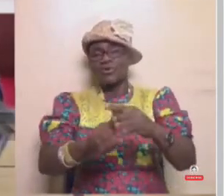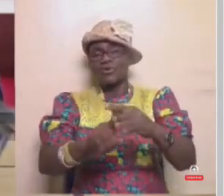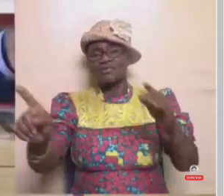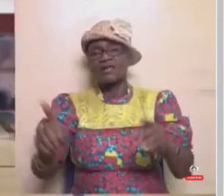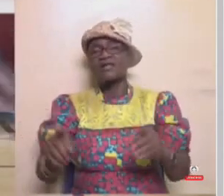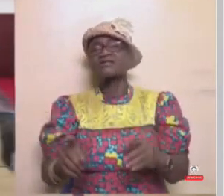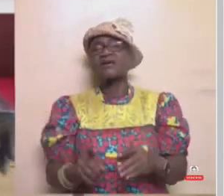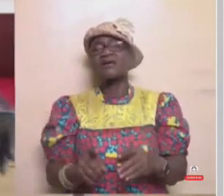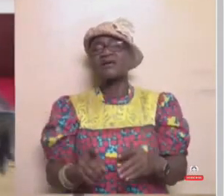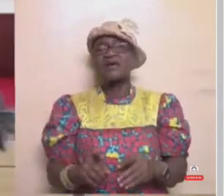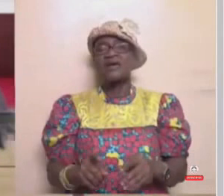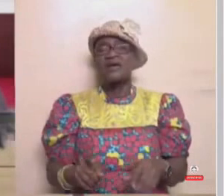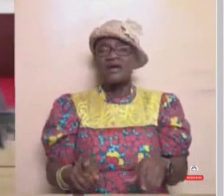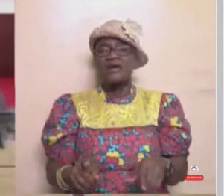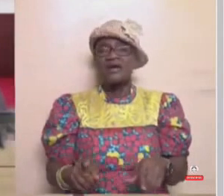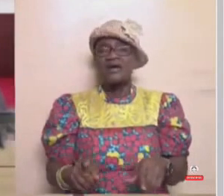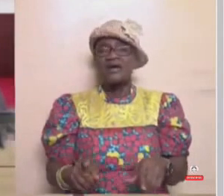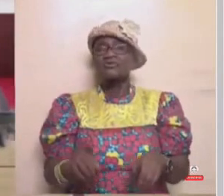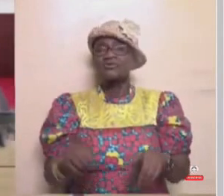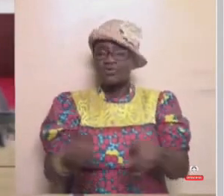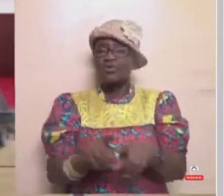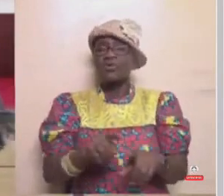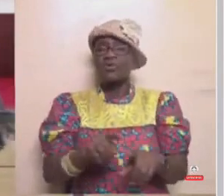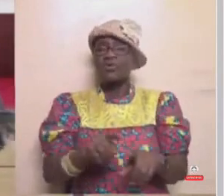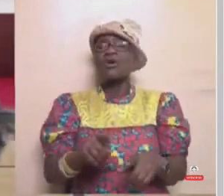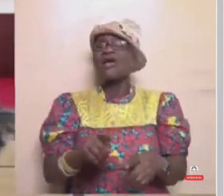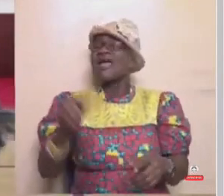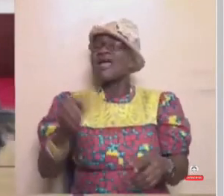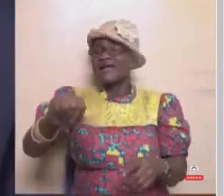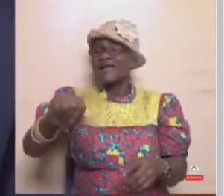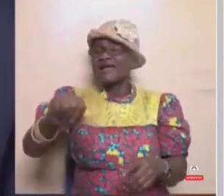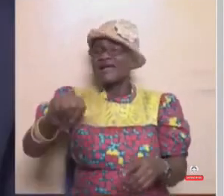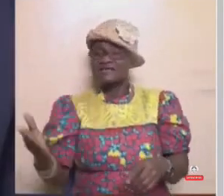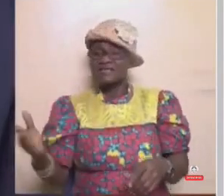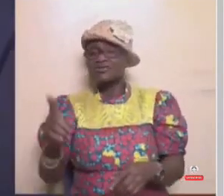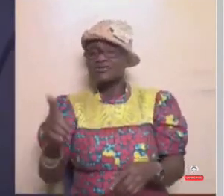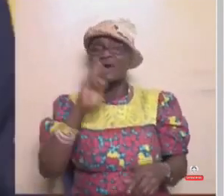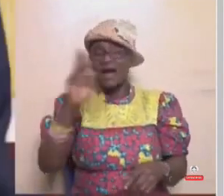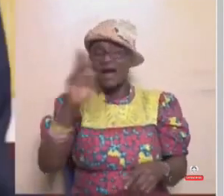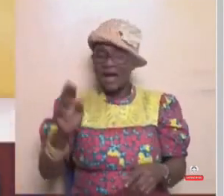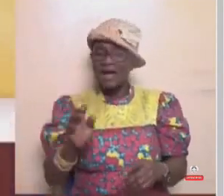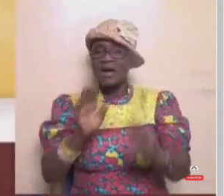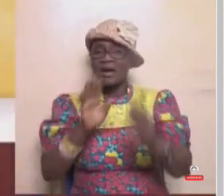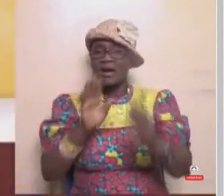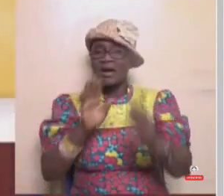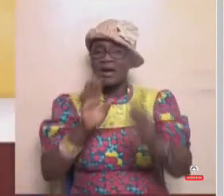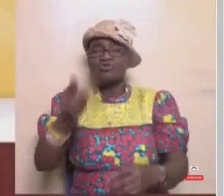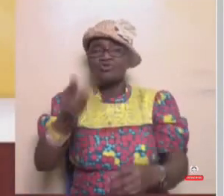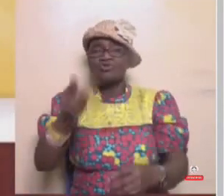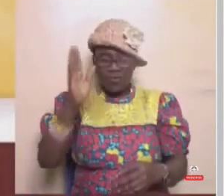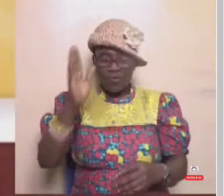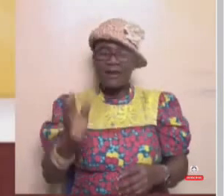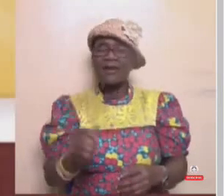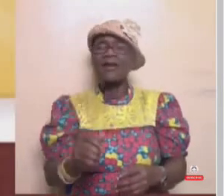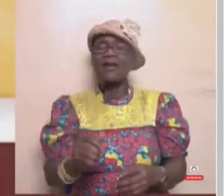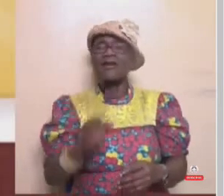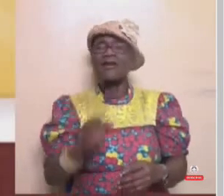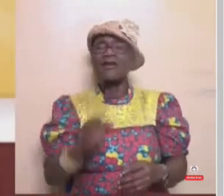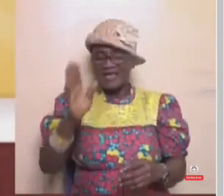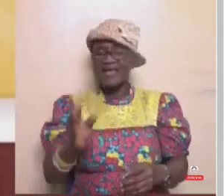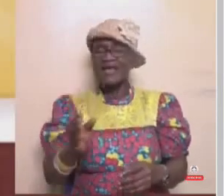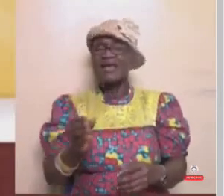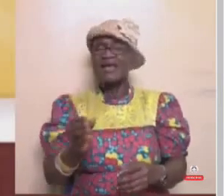it." Whatever you are passing through, you will escape in Jesus' name. Amen. The woman with issue of blood did